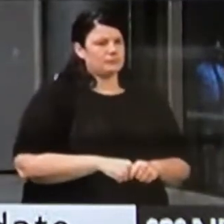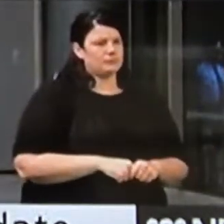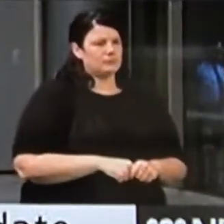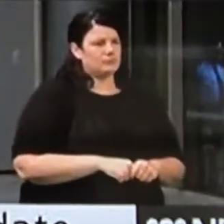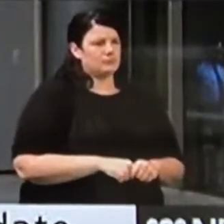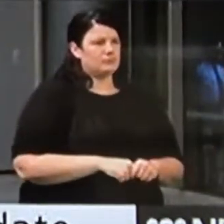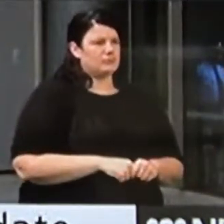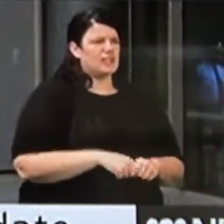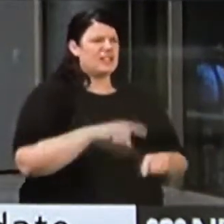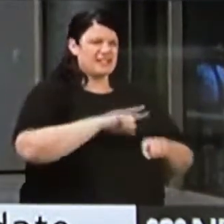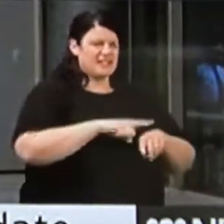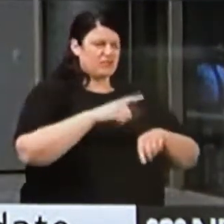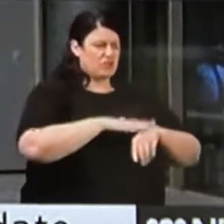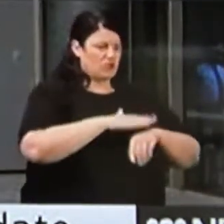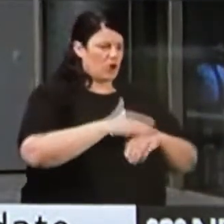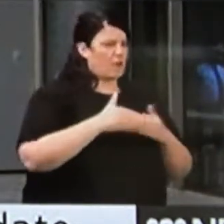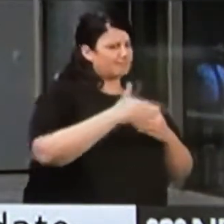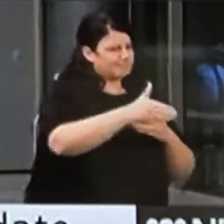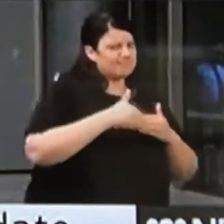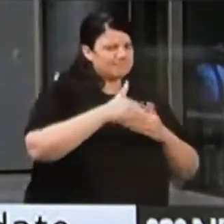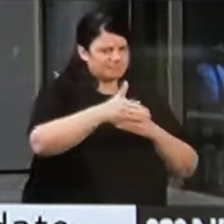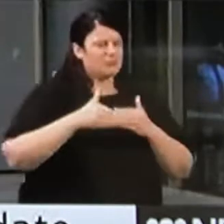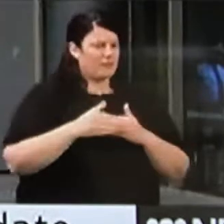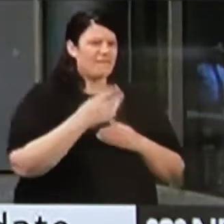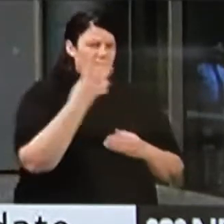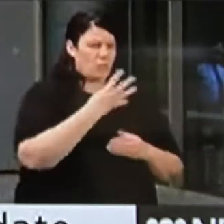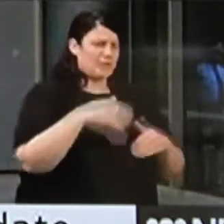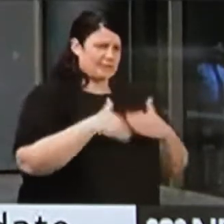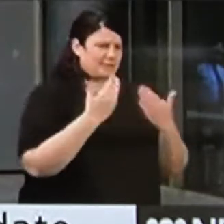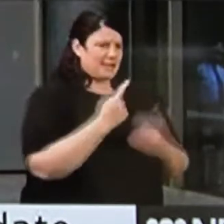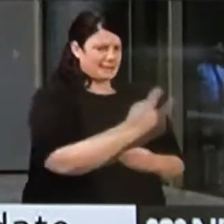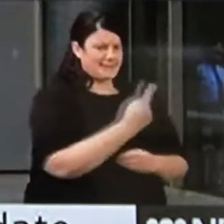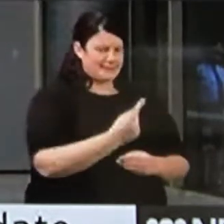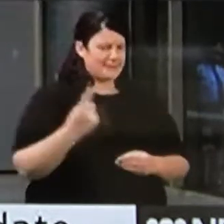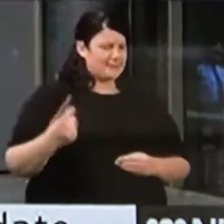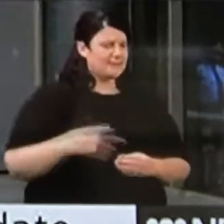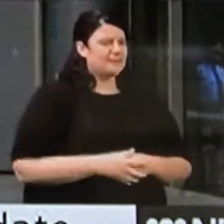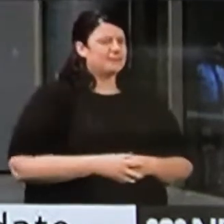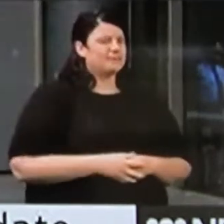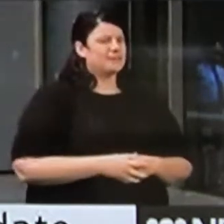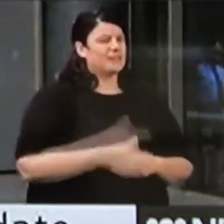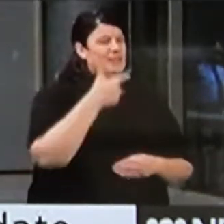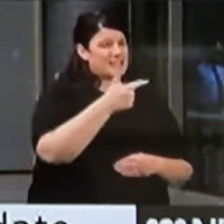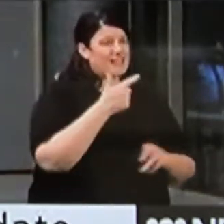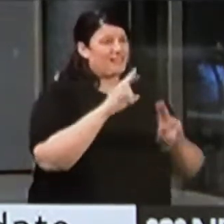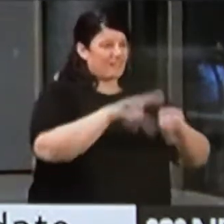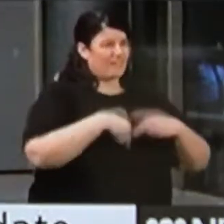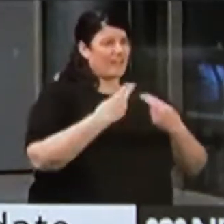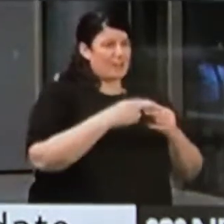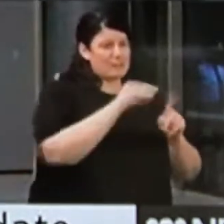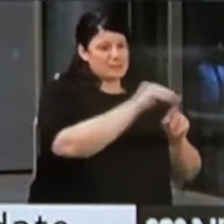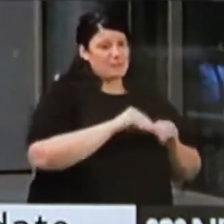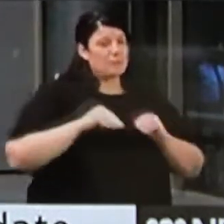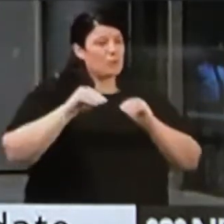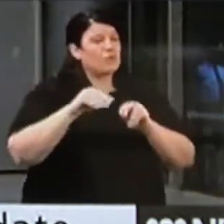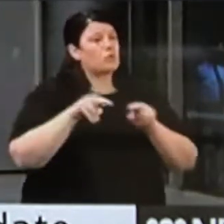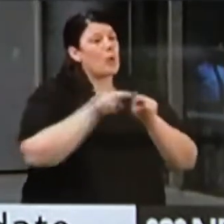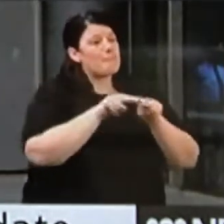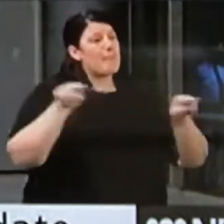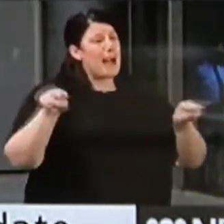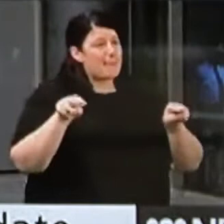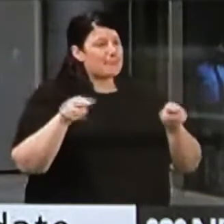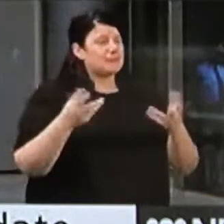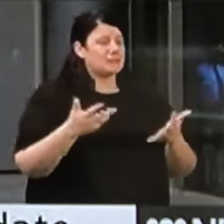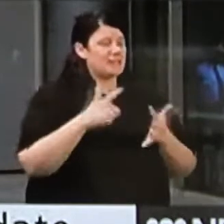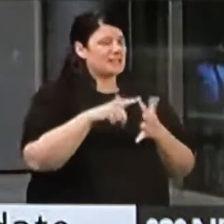different periods of isolation. We're continuing to improve that process. There are 7 families now that have been moved to apartments,